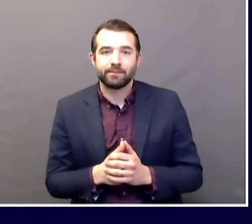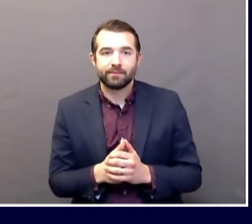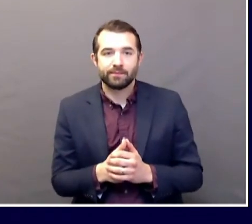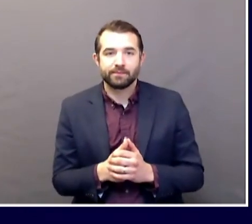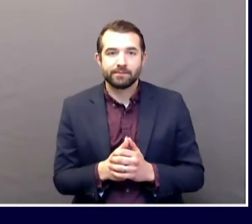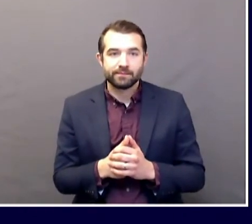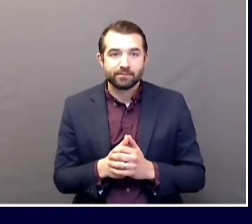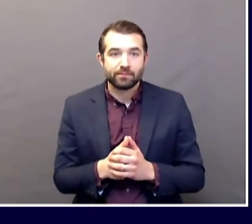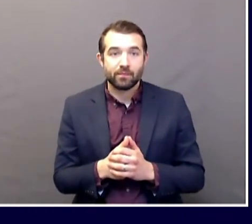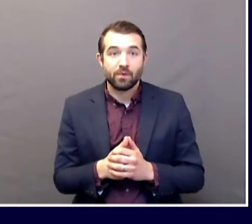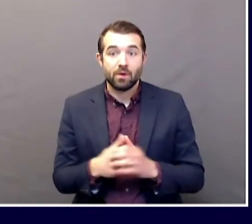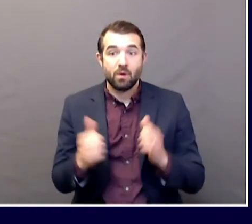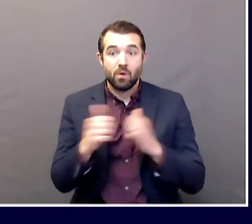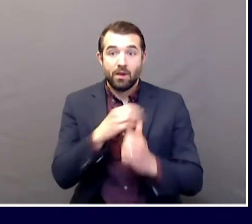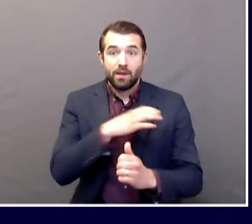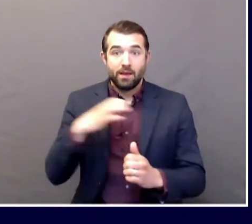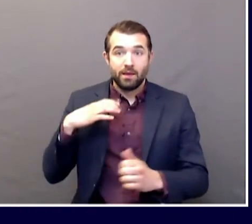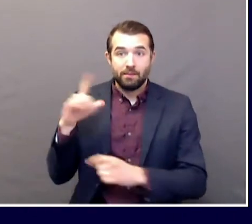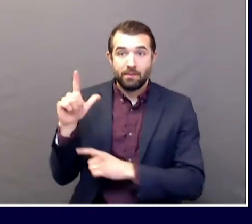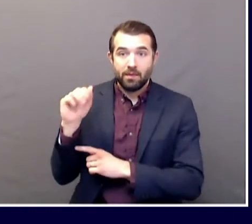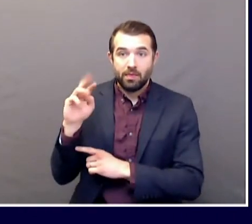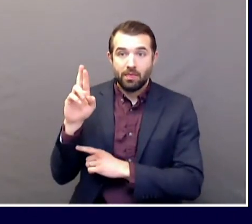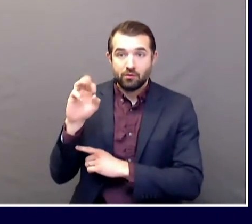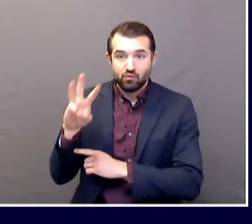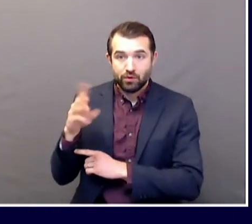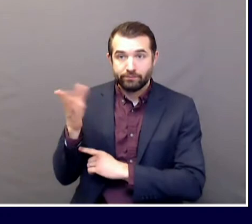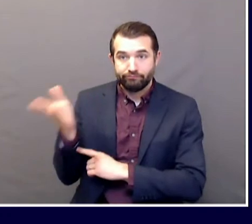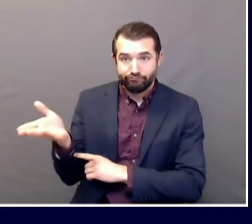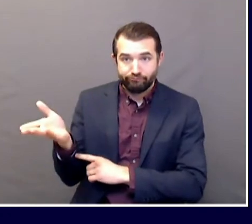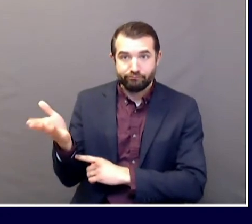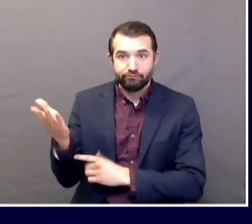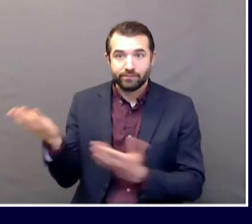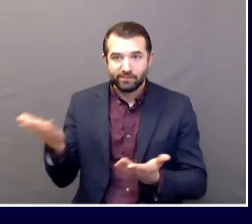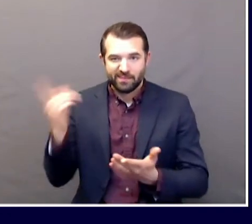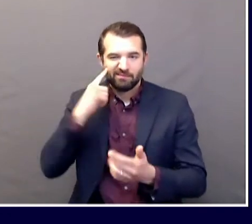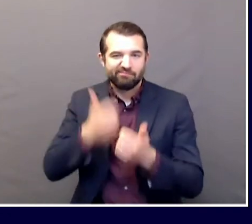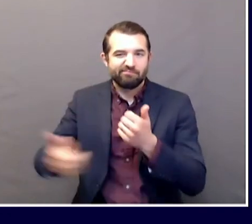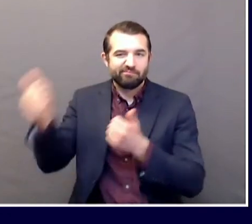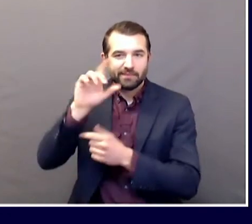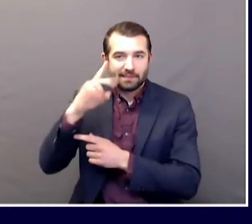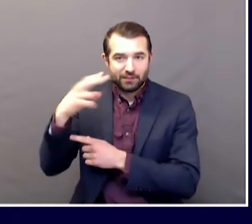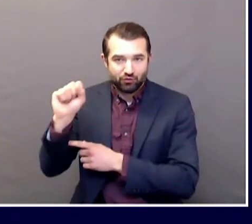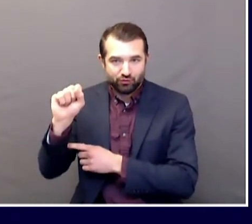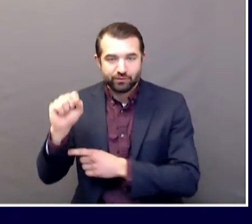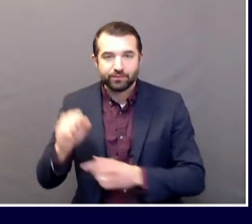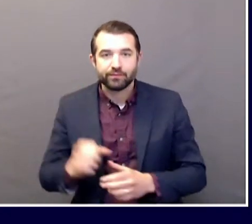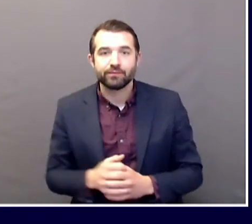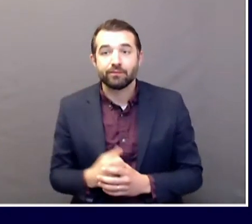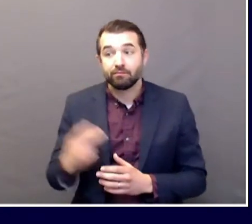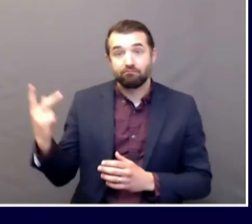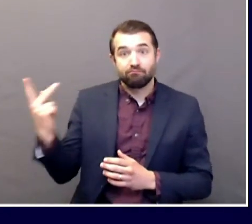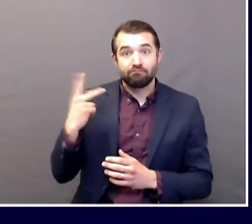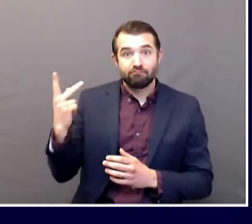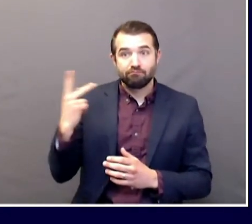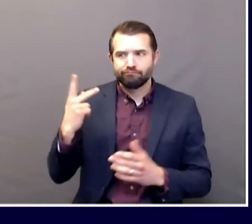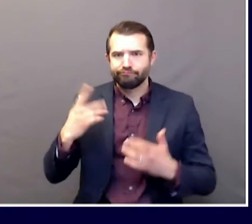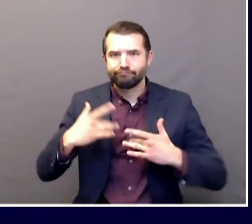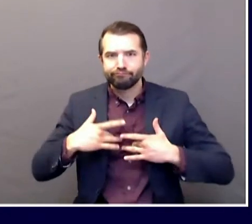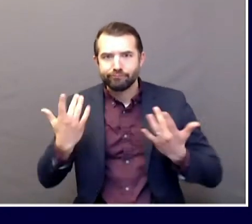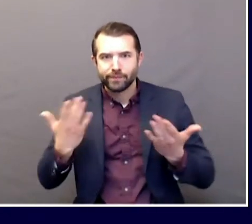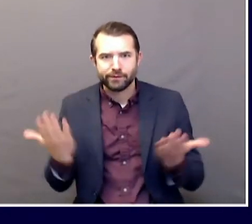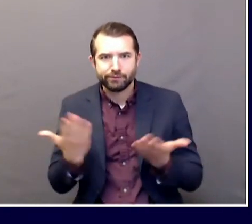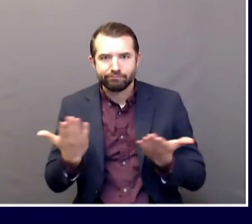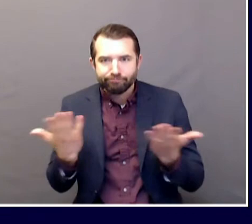by Commissioner Jeanne Lambrew from Maine's Department of Health and Human Services. Commissioner Lambrew and I are delighted to be able to be with you